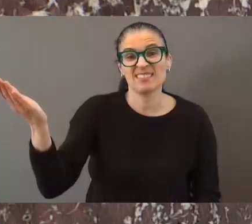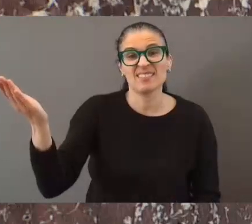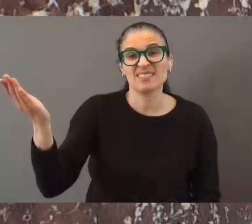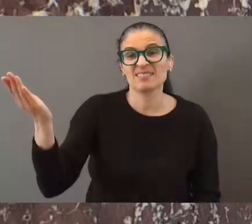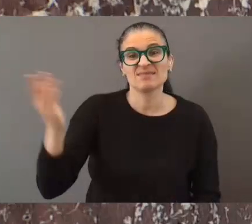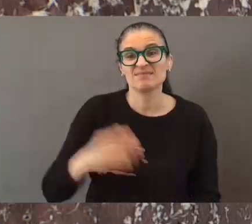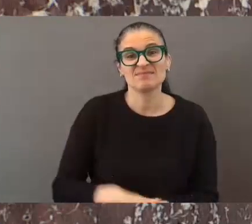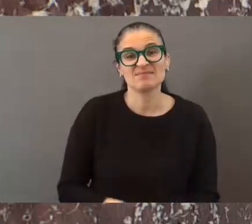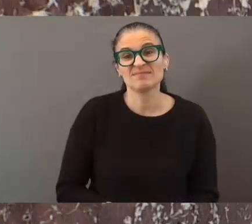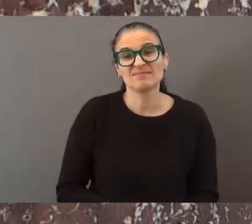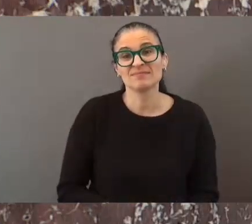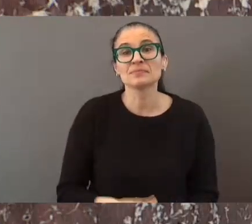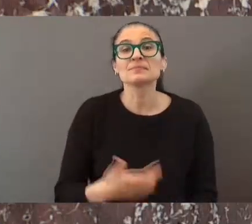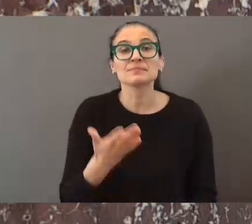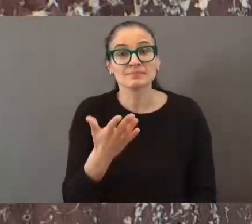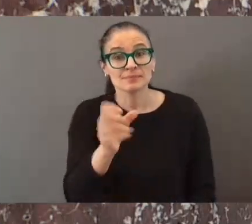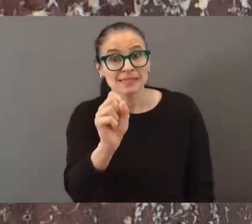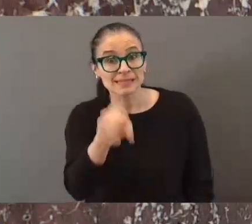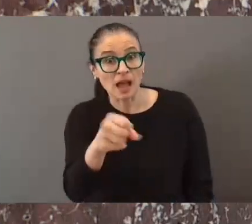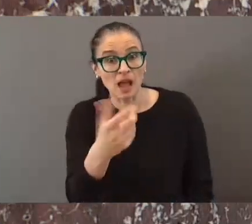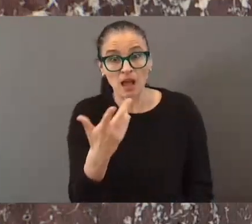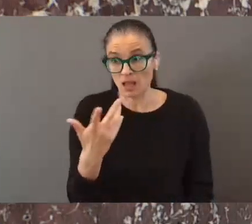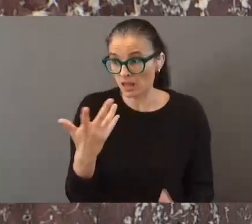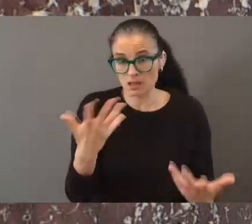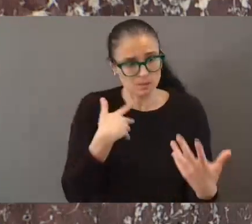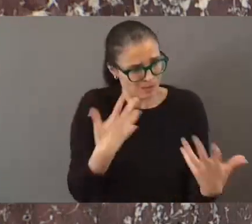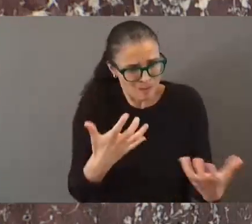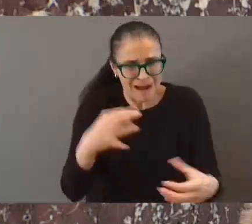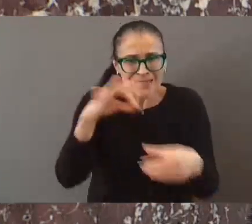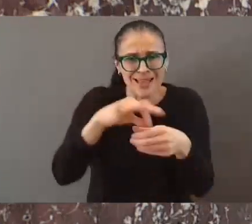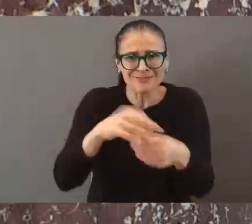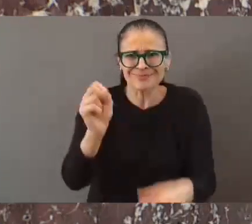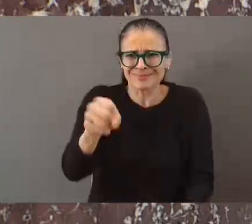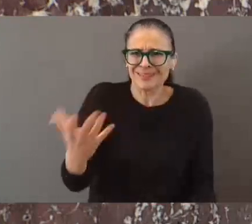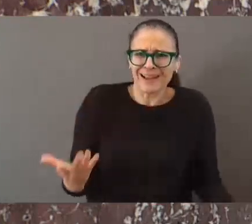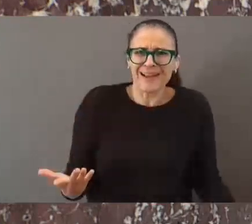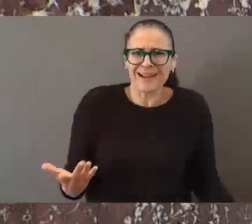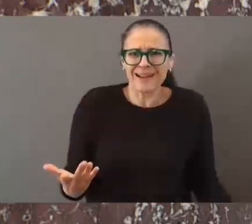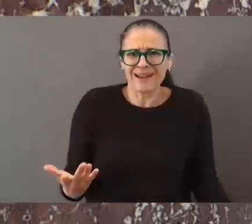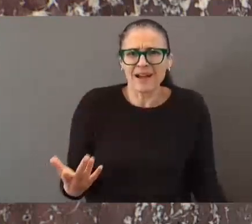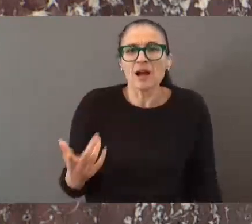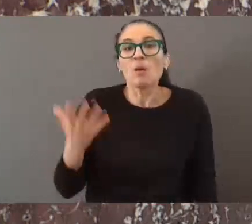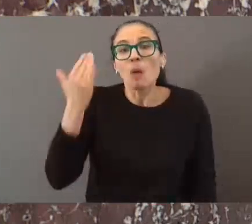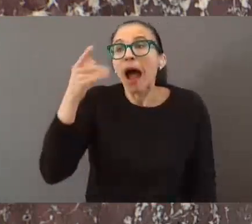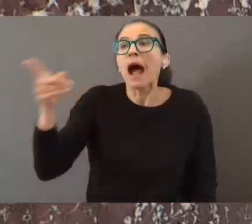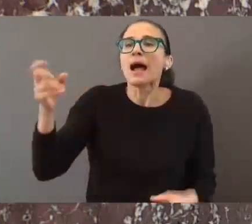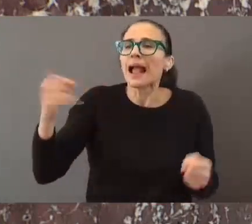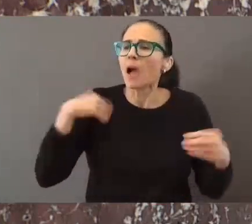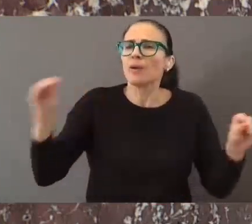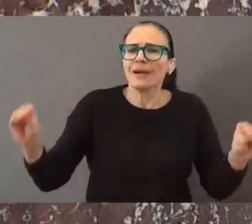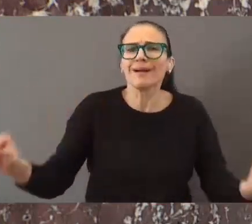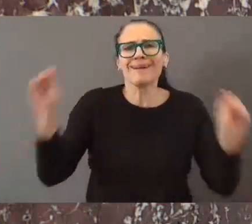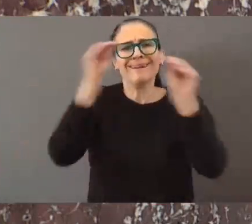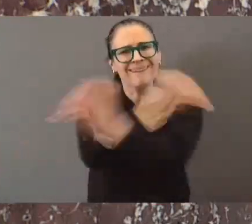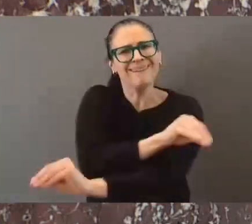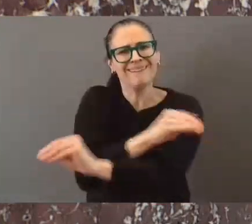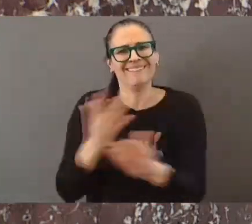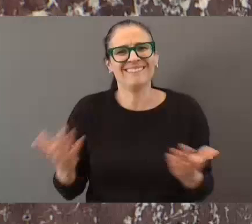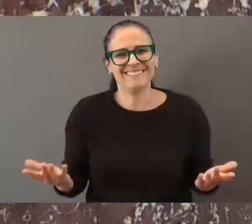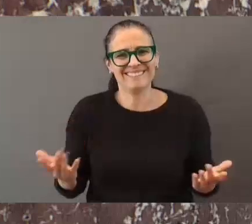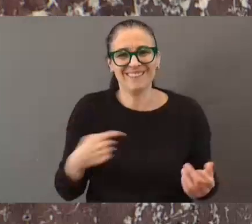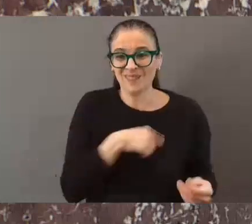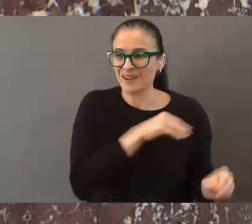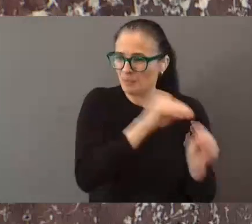we would love to have an election? Because then they could be on this side of the House and we'd be on that side of the House.